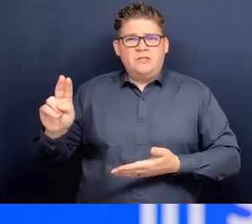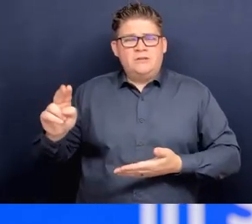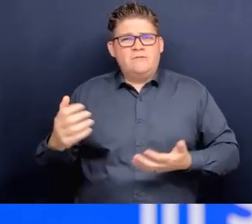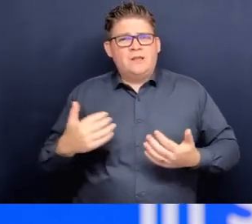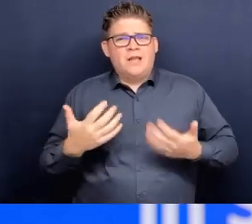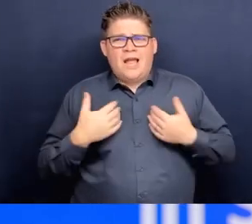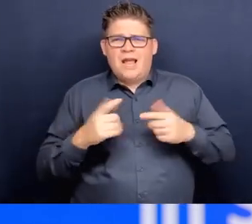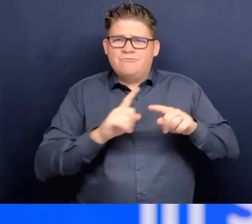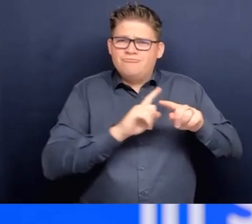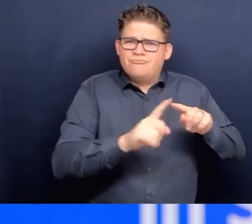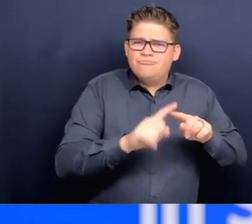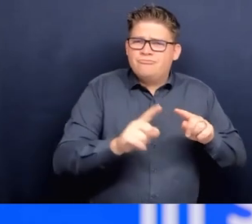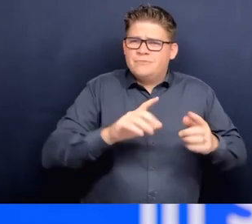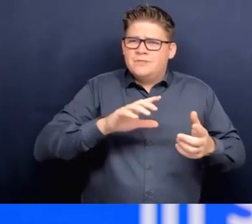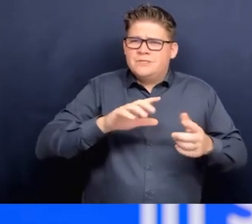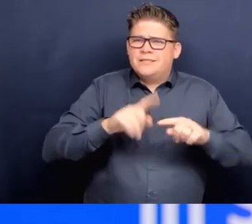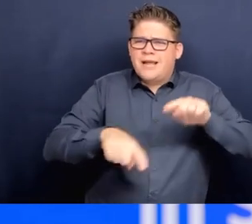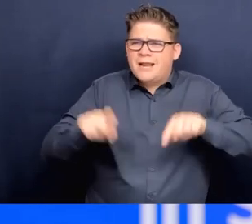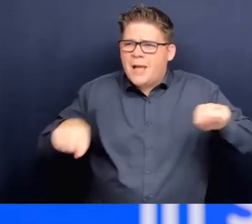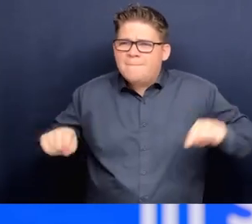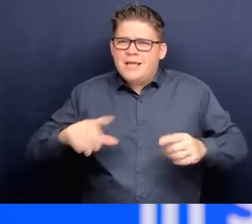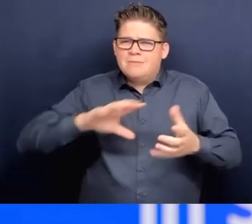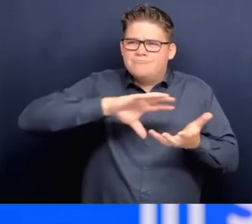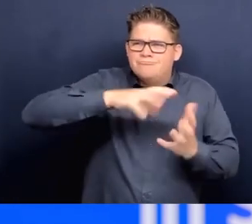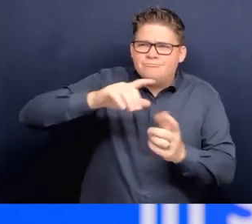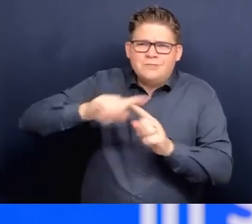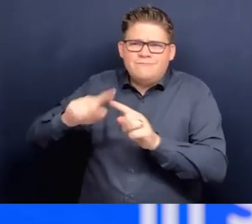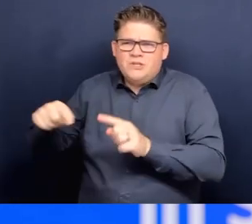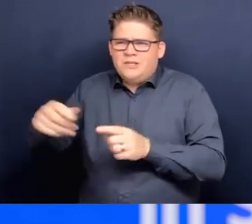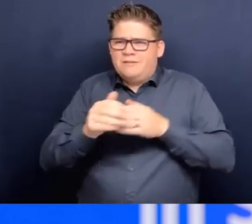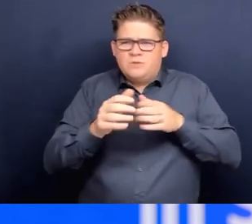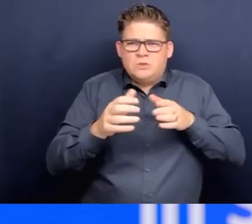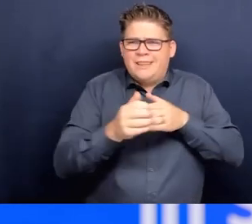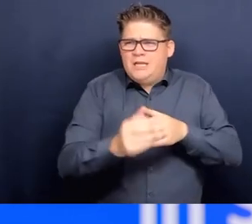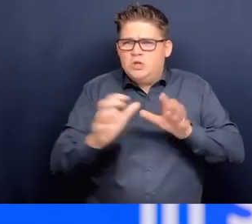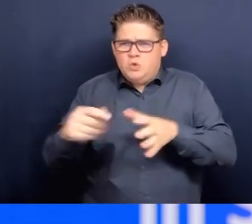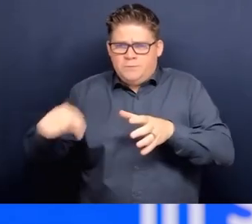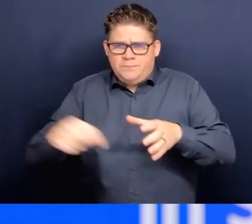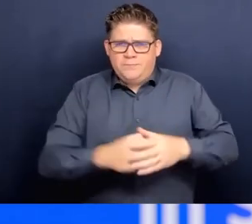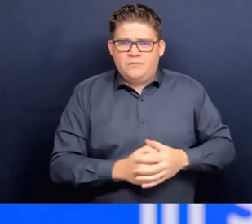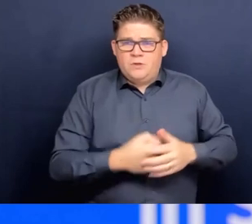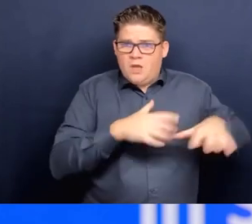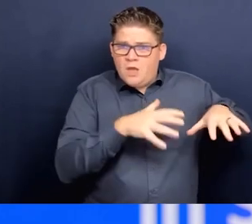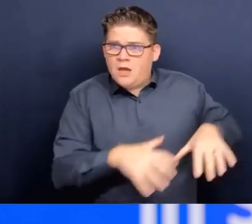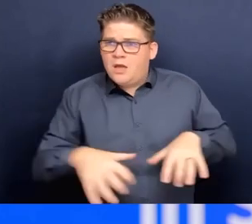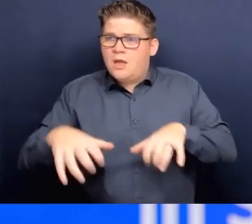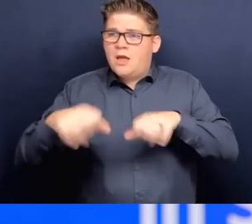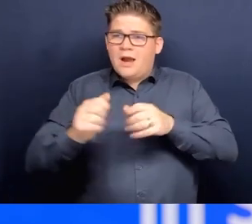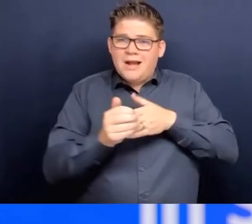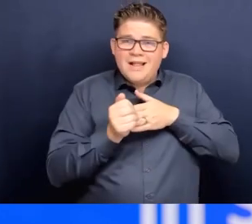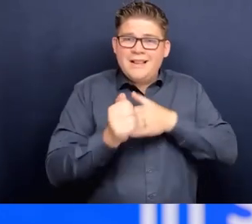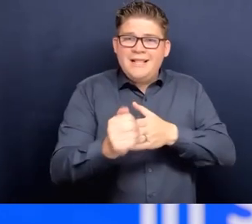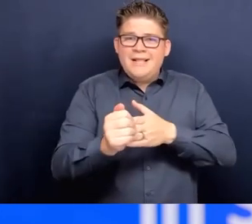We have, I think, at this university, such a dynamic and remarkable student